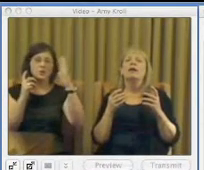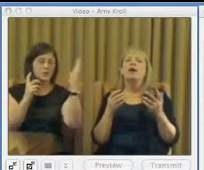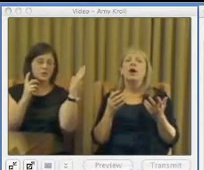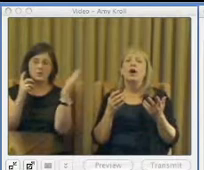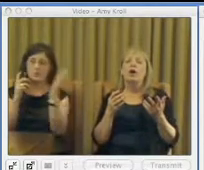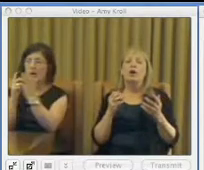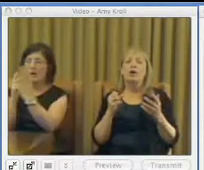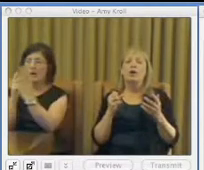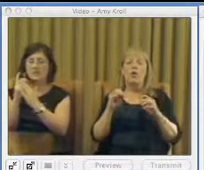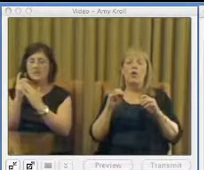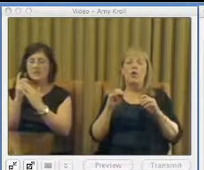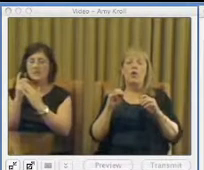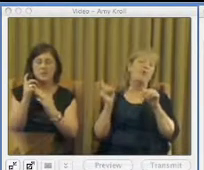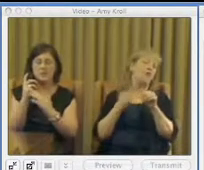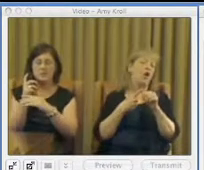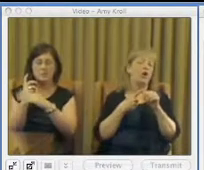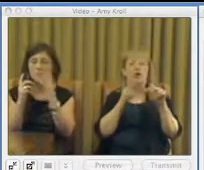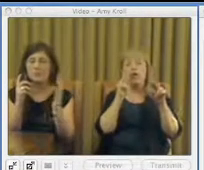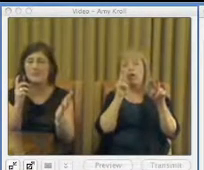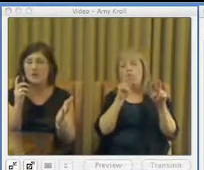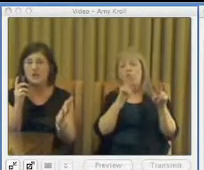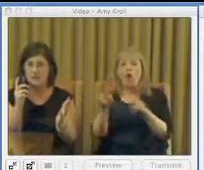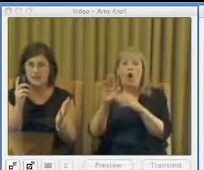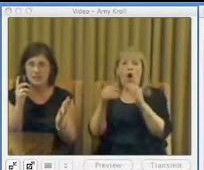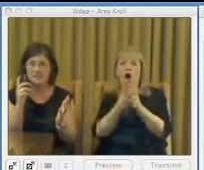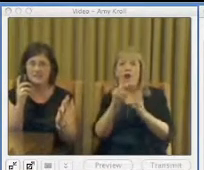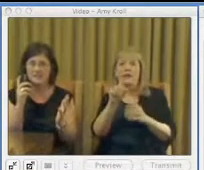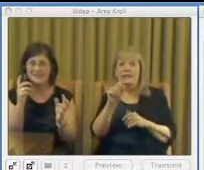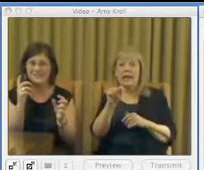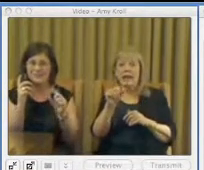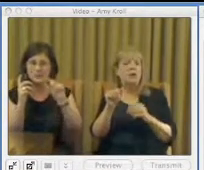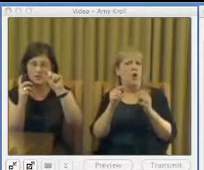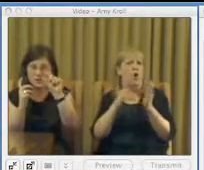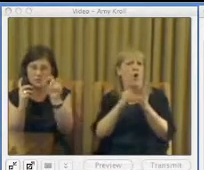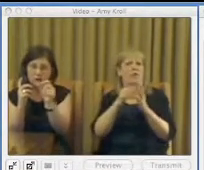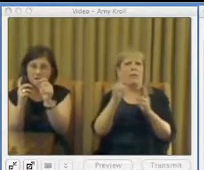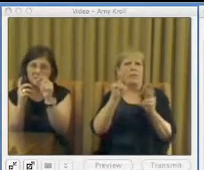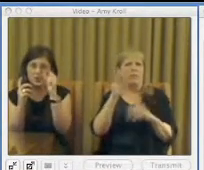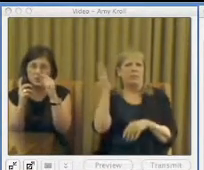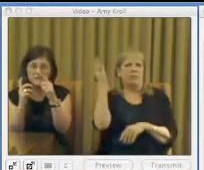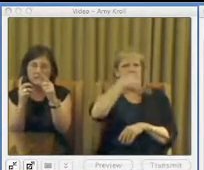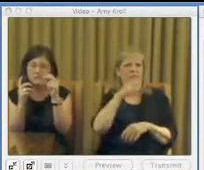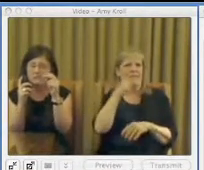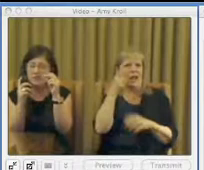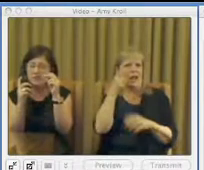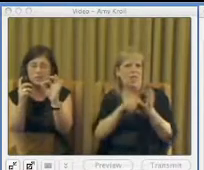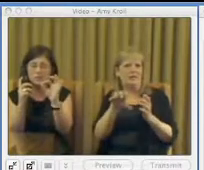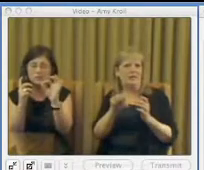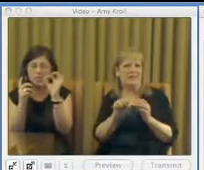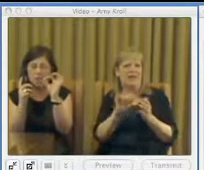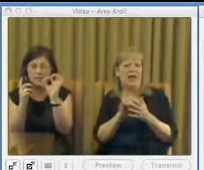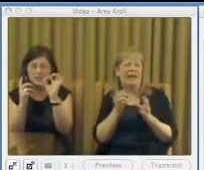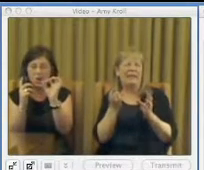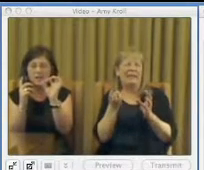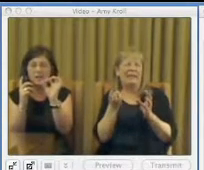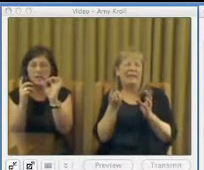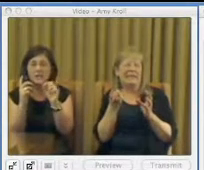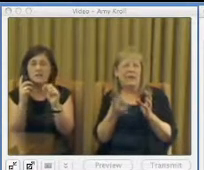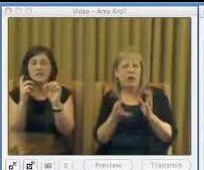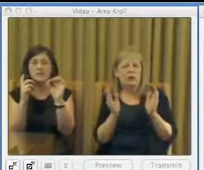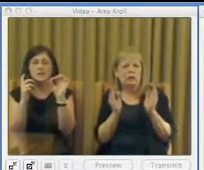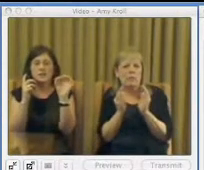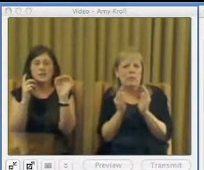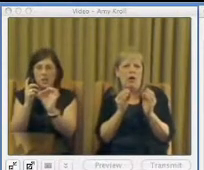So when you first do a pass through of the data, you probably wouldn't even notice it. And then when you slow it right down and you see it, and it's a really